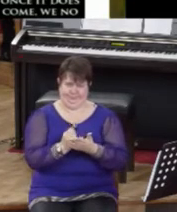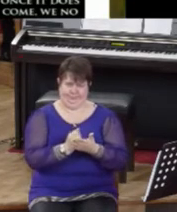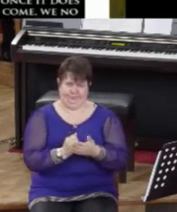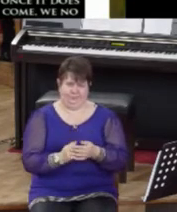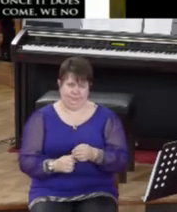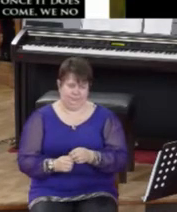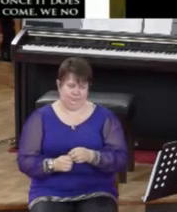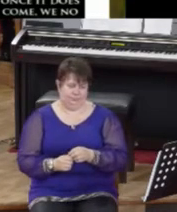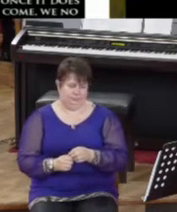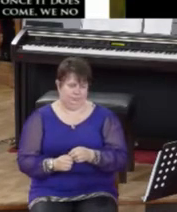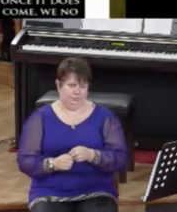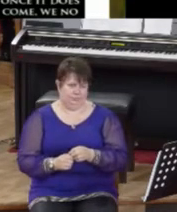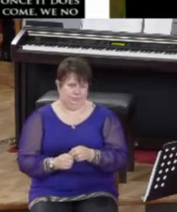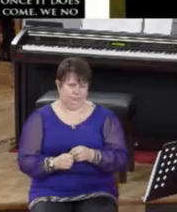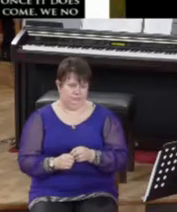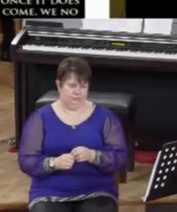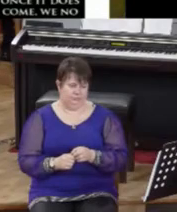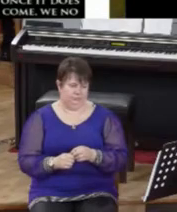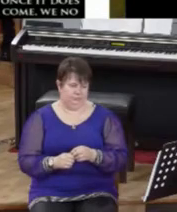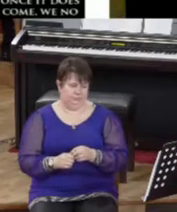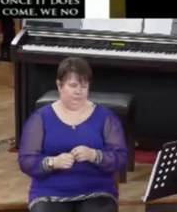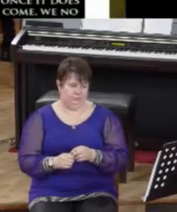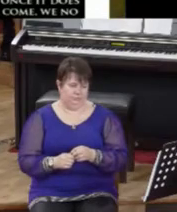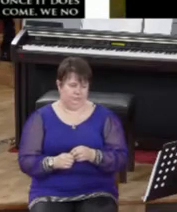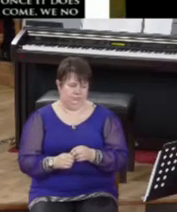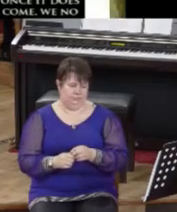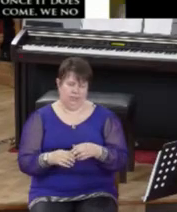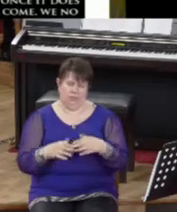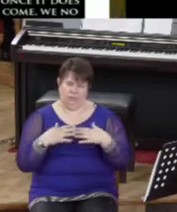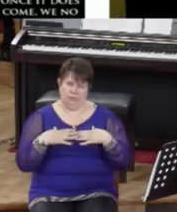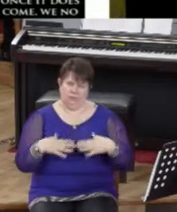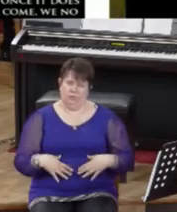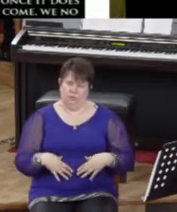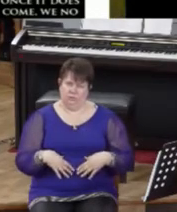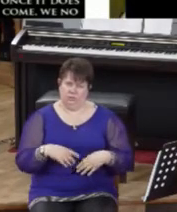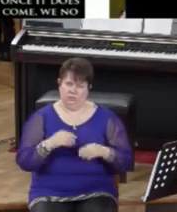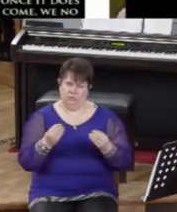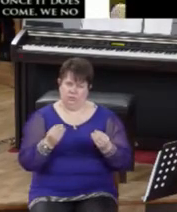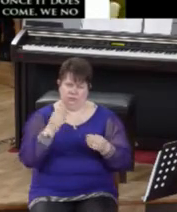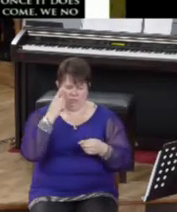things physical, the body, was to be considered bad.